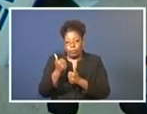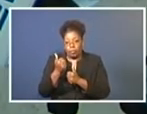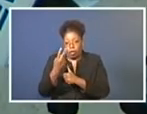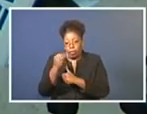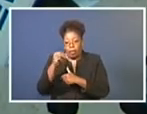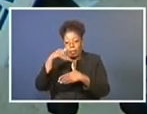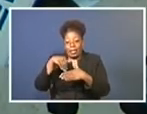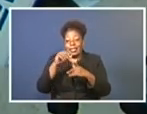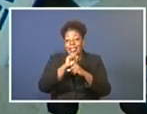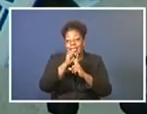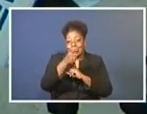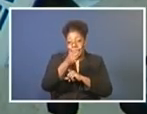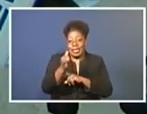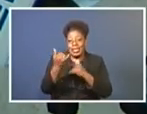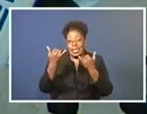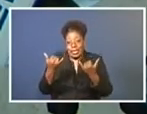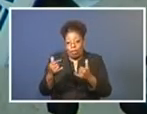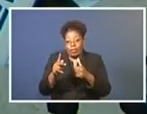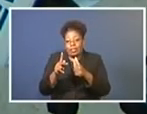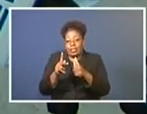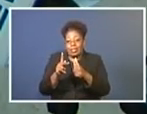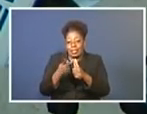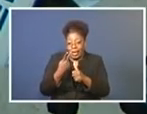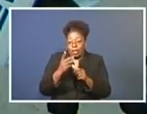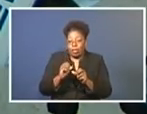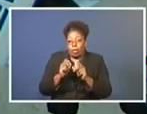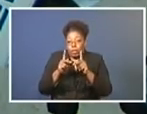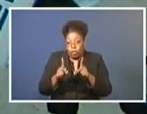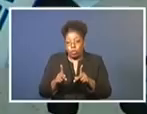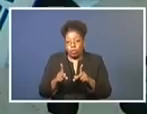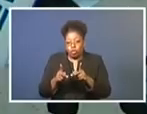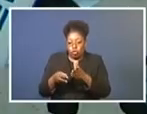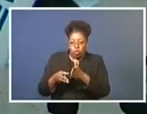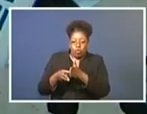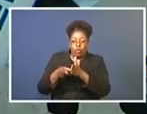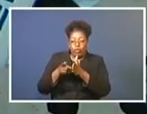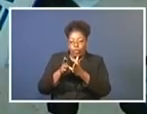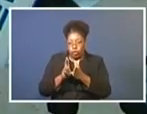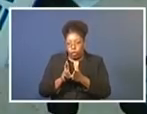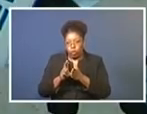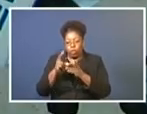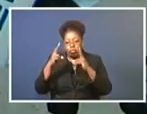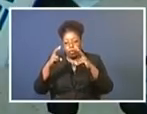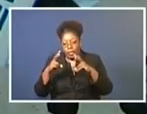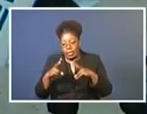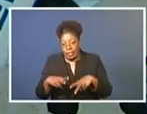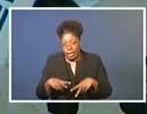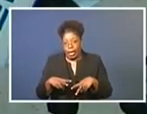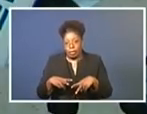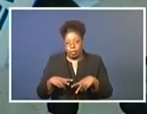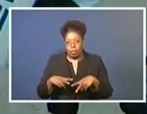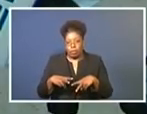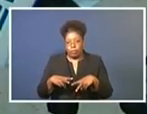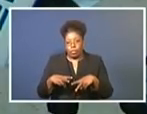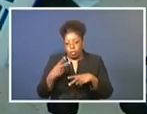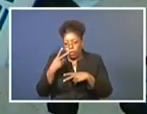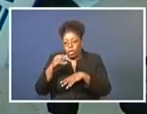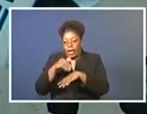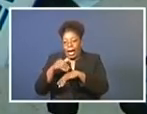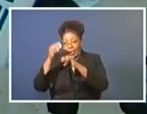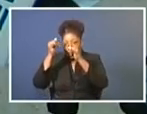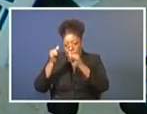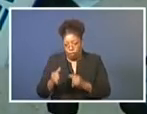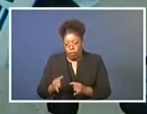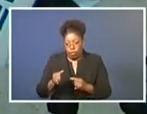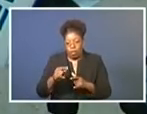our society, now get a second chance to be reviewed, to be assessed, to look at individually instead